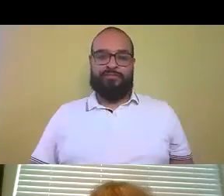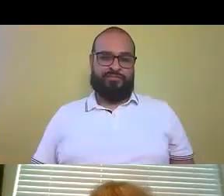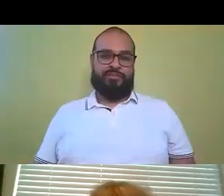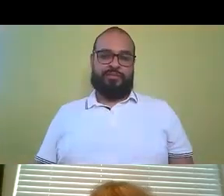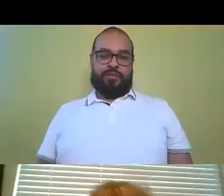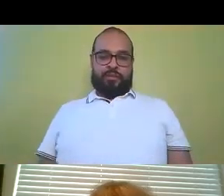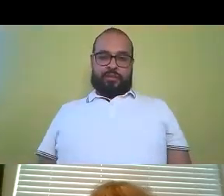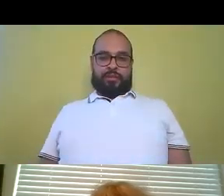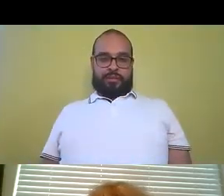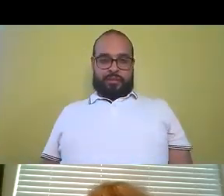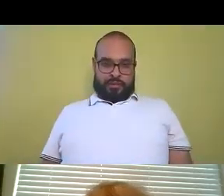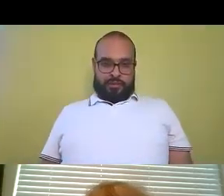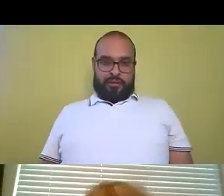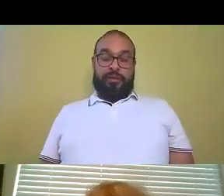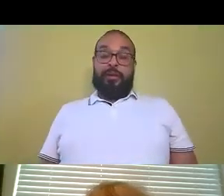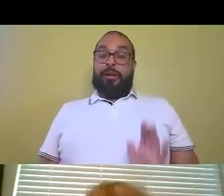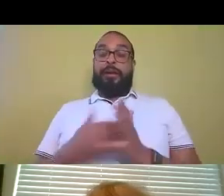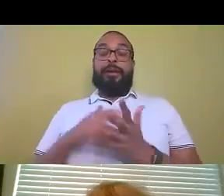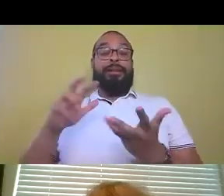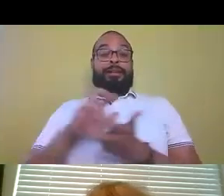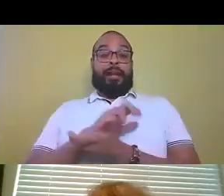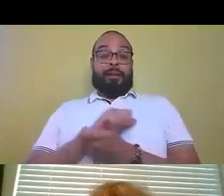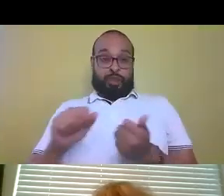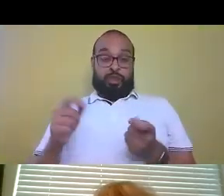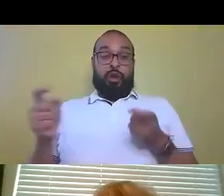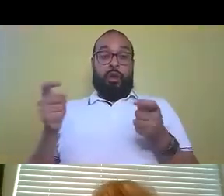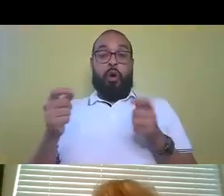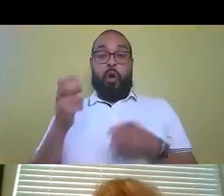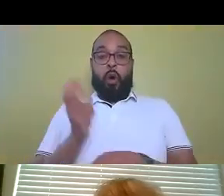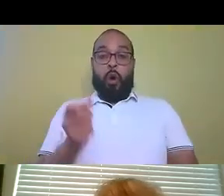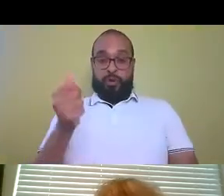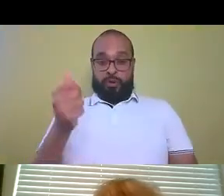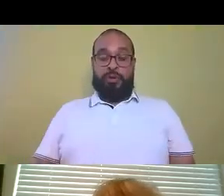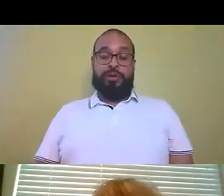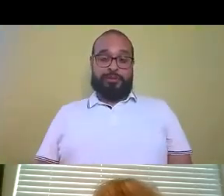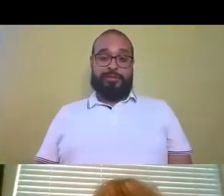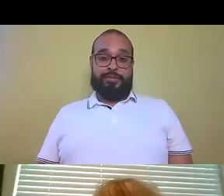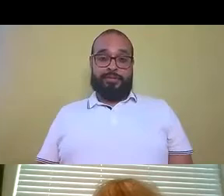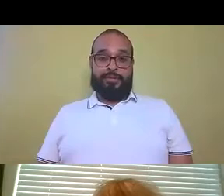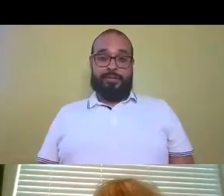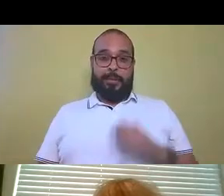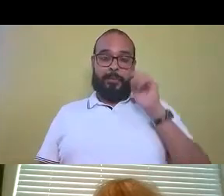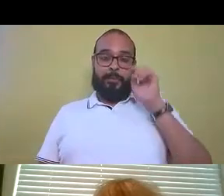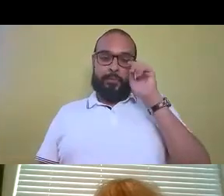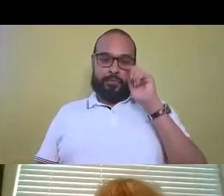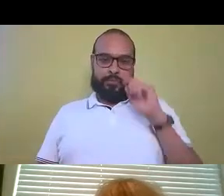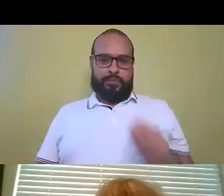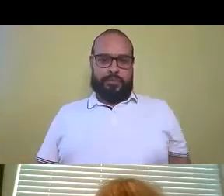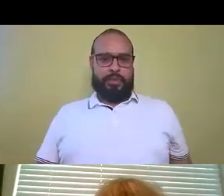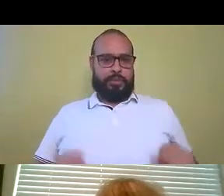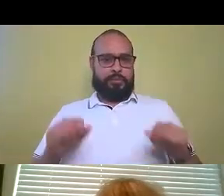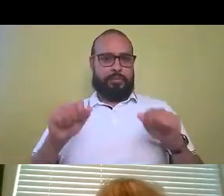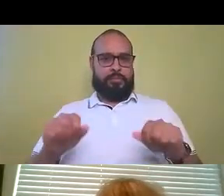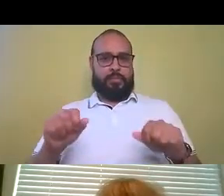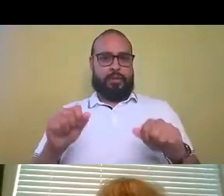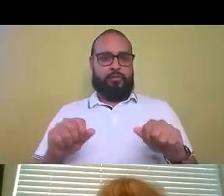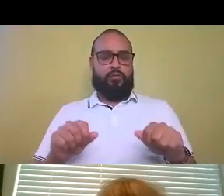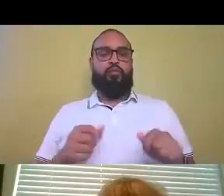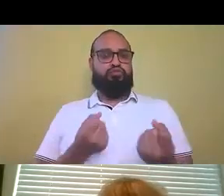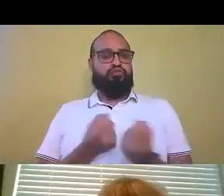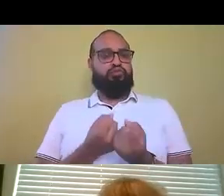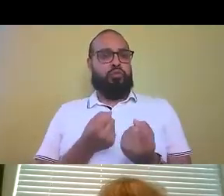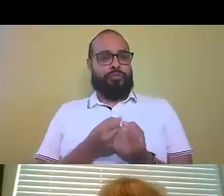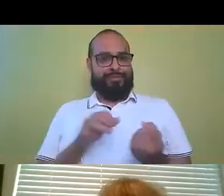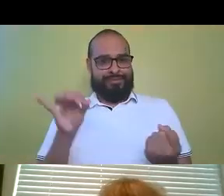that damage control is much harder. So that's where I'd be saying, can we back it up and can we make sure that we get some